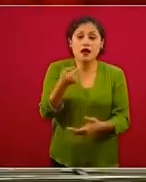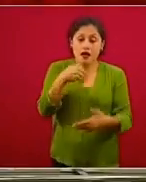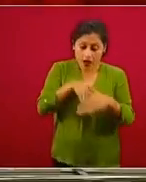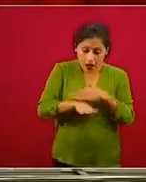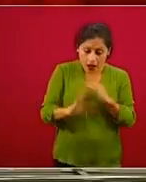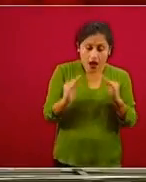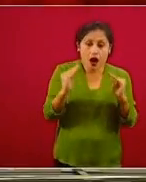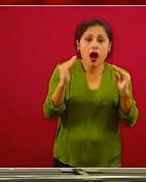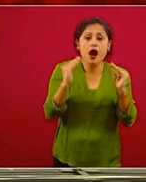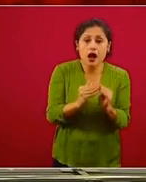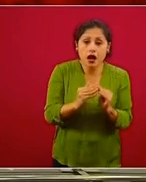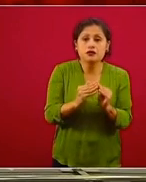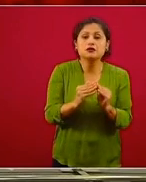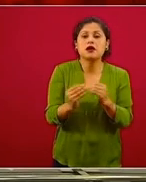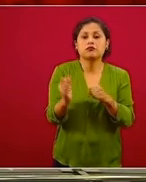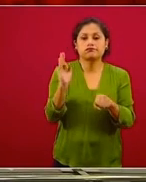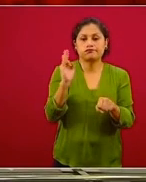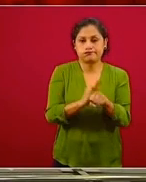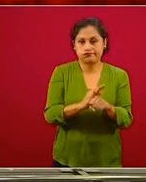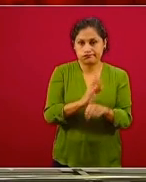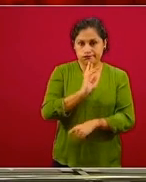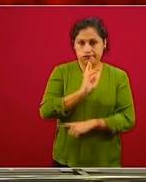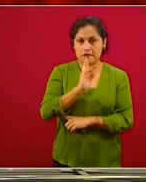be more protected.